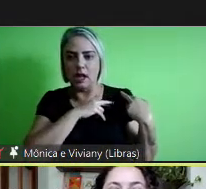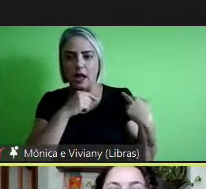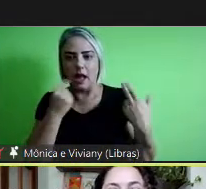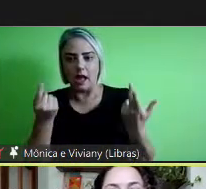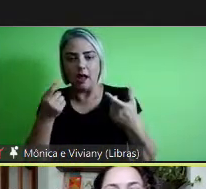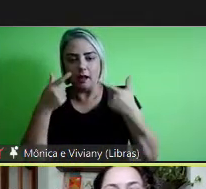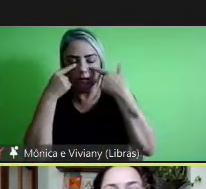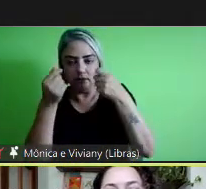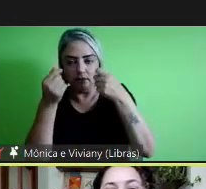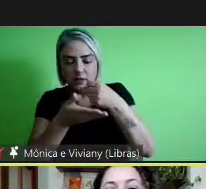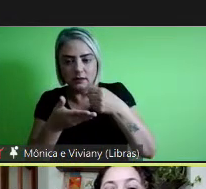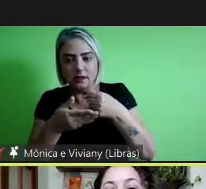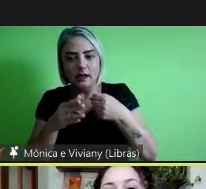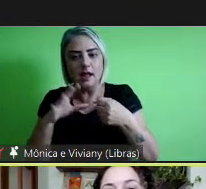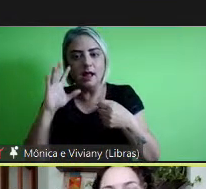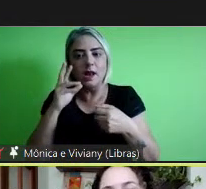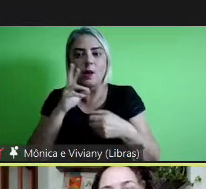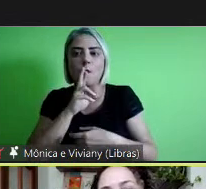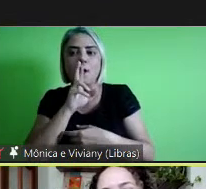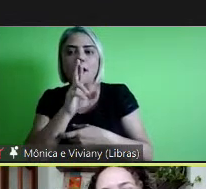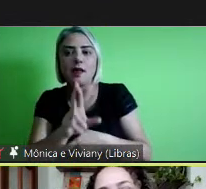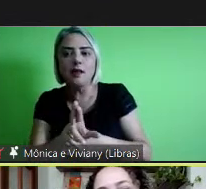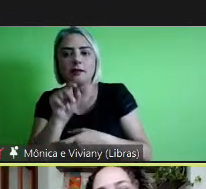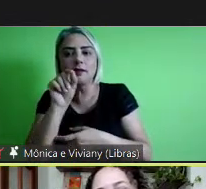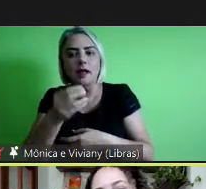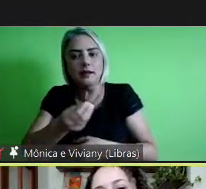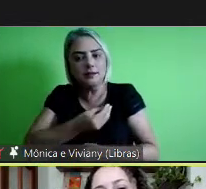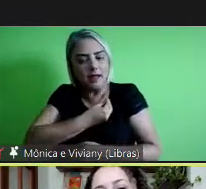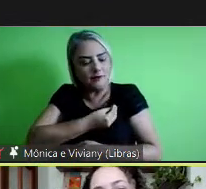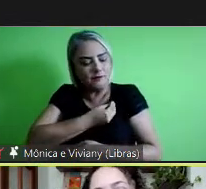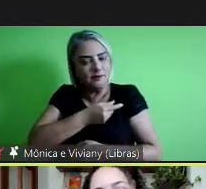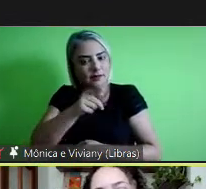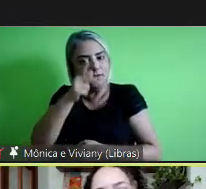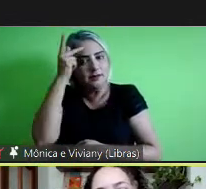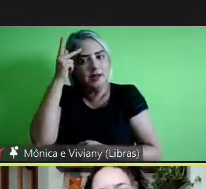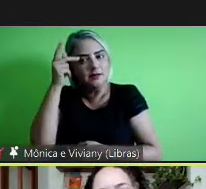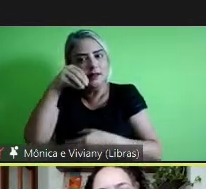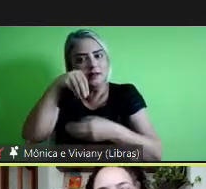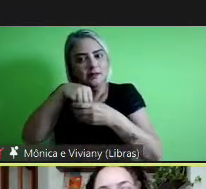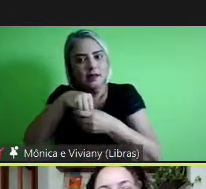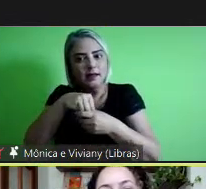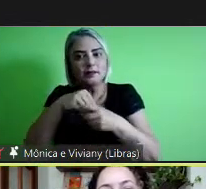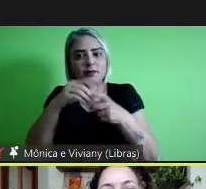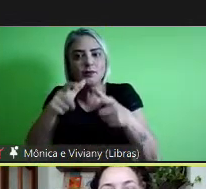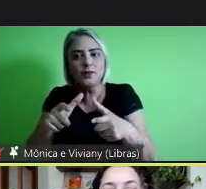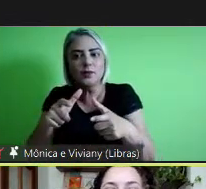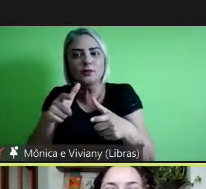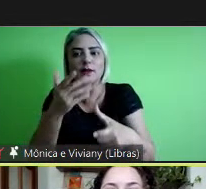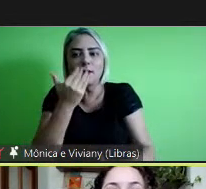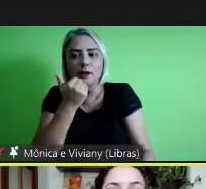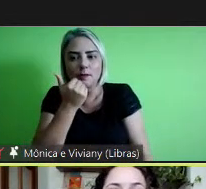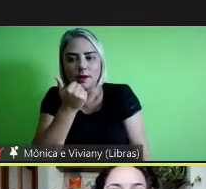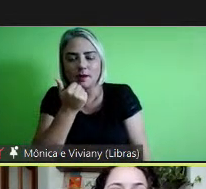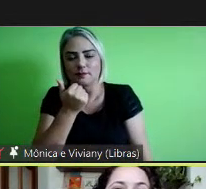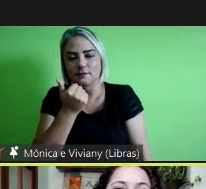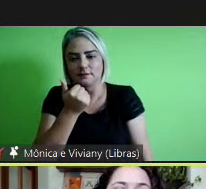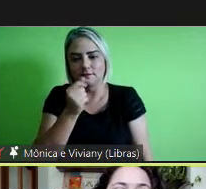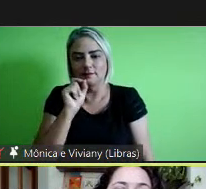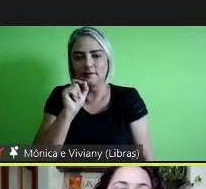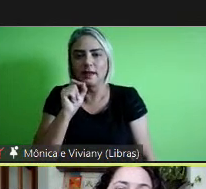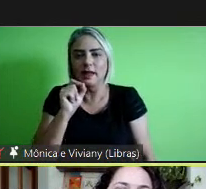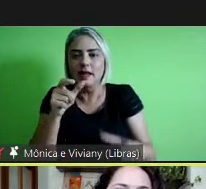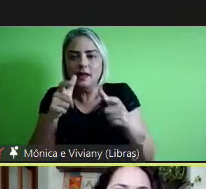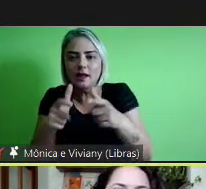of the people for which they're going to be responsible for is a result of a person